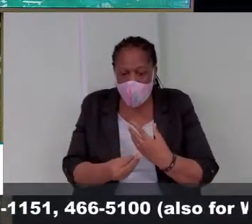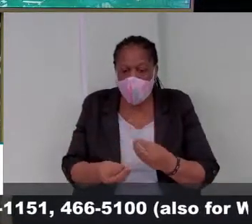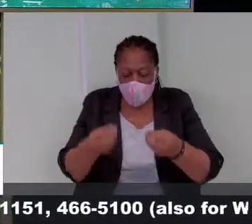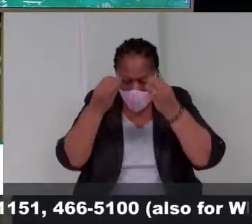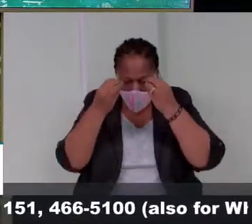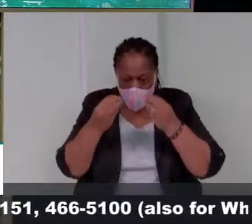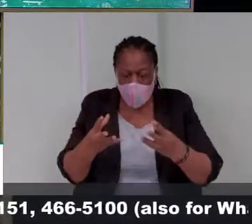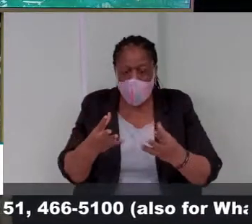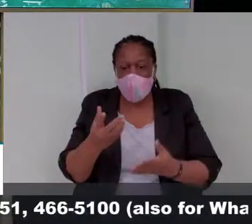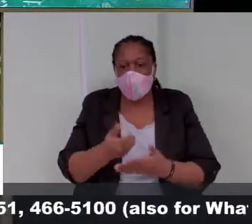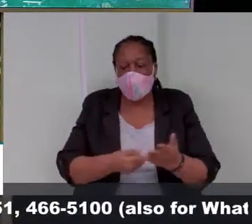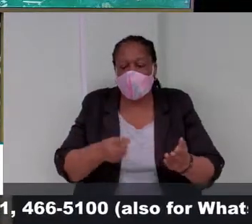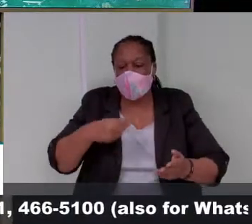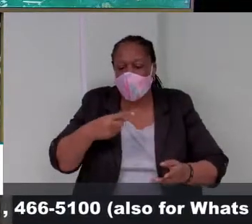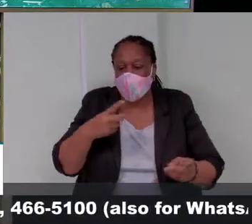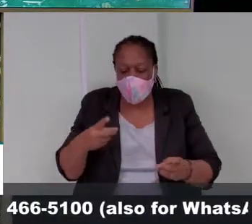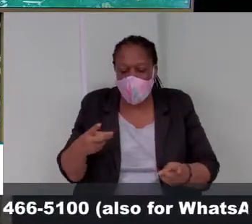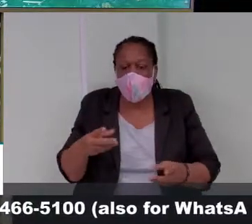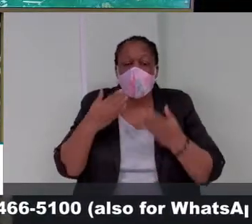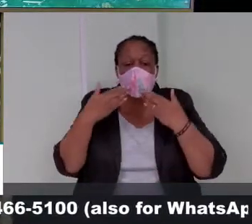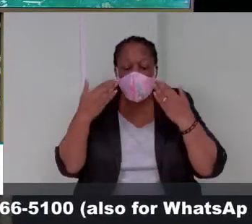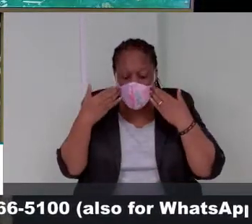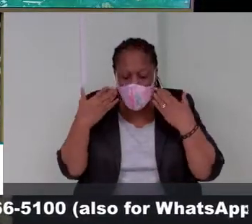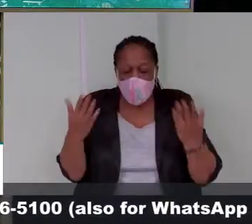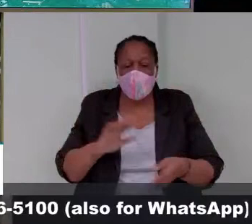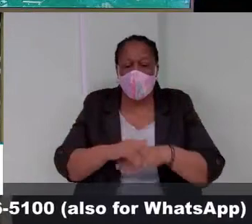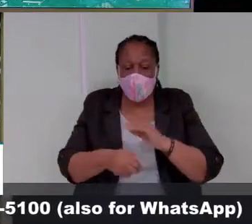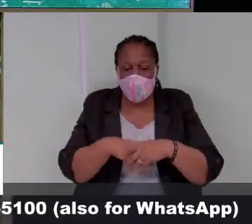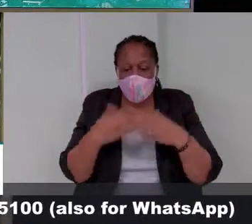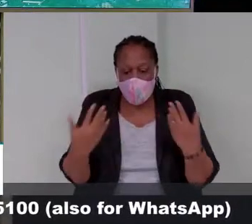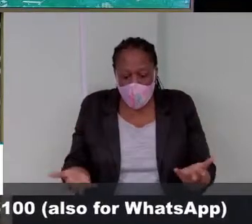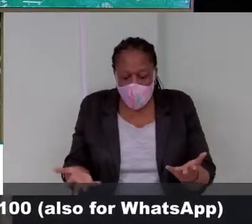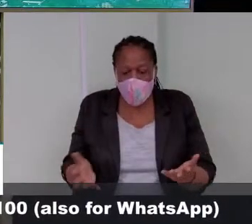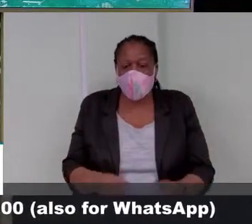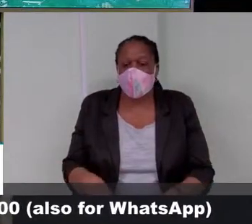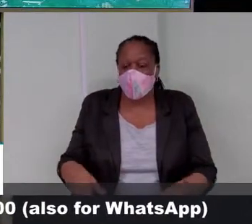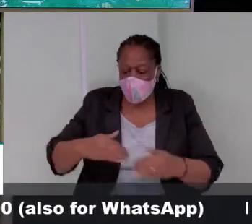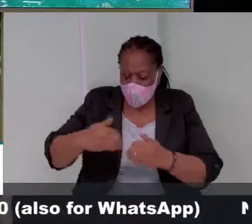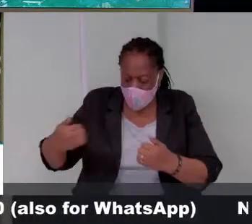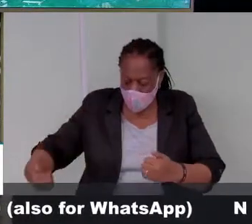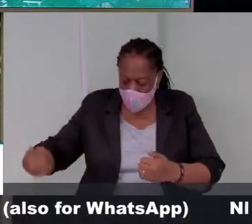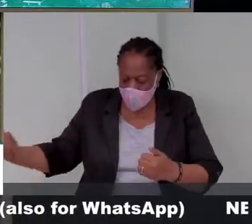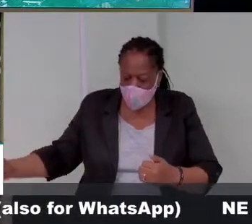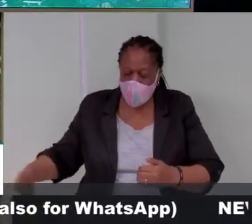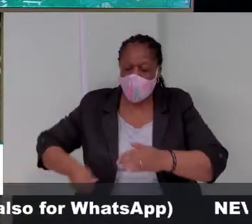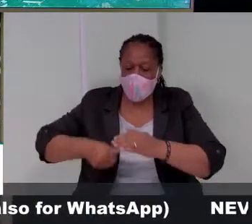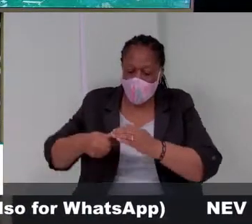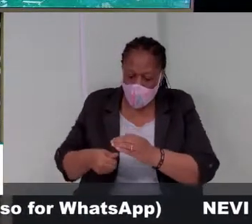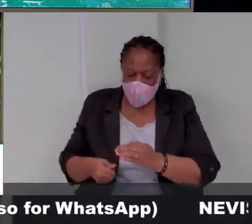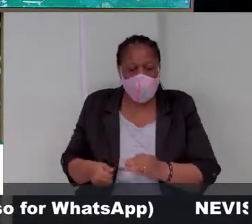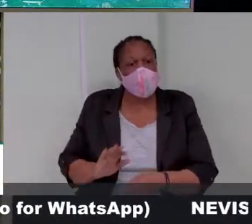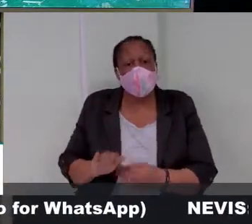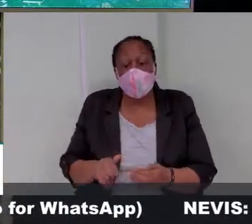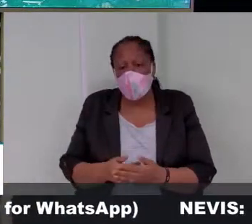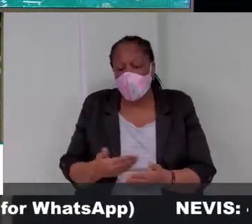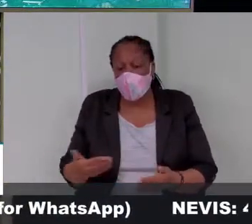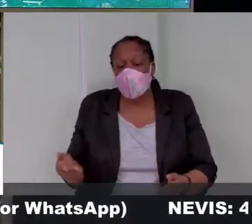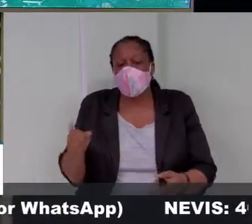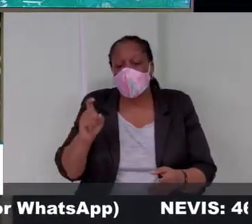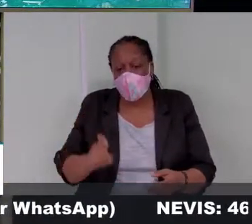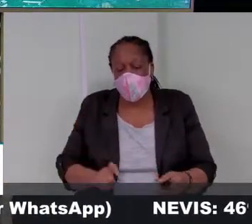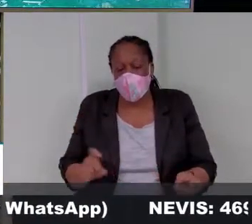masks, and ensuring that you have some form of traceability if needs be. Doing the